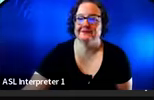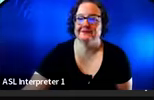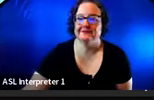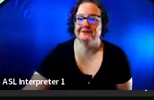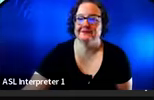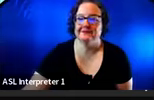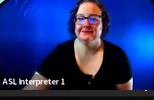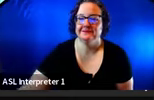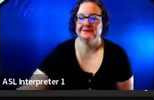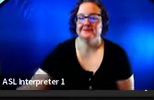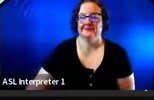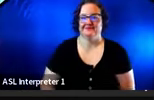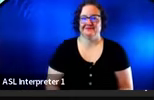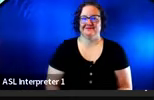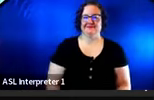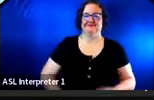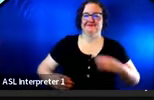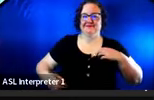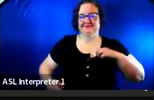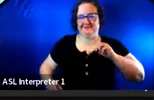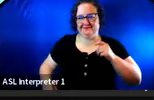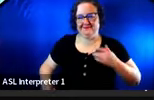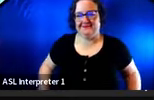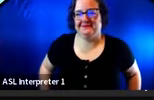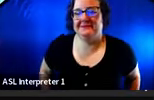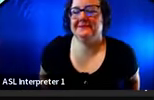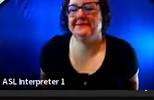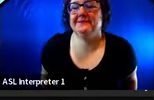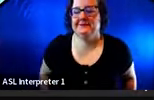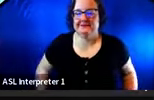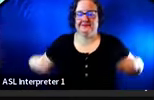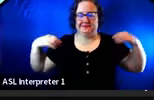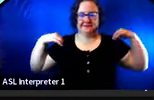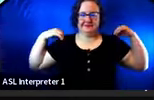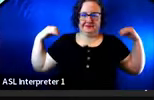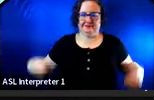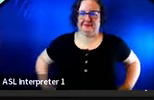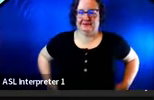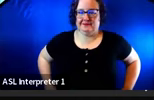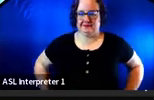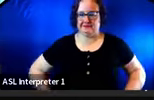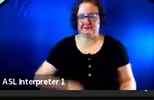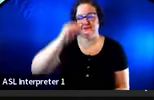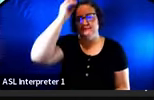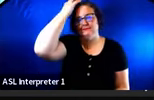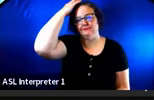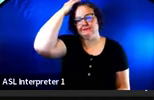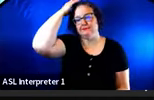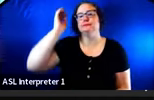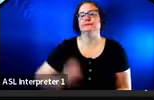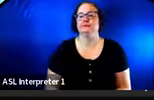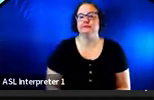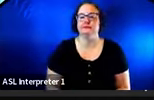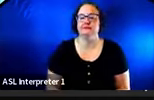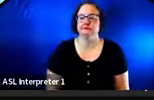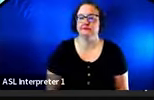that adaptive controller that we partnered up with Xbox and various advocacy awareness things that we do, there's inevitably people